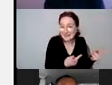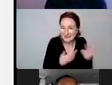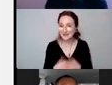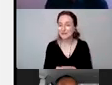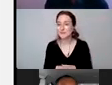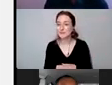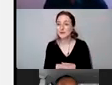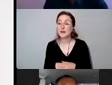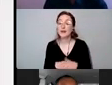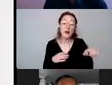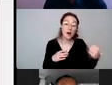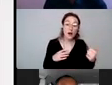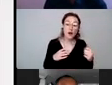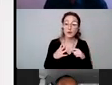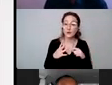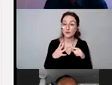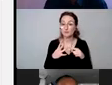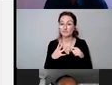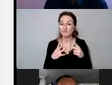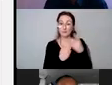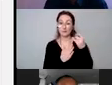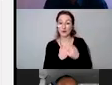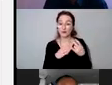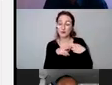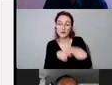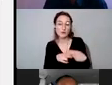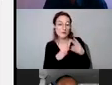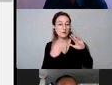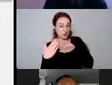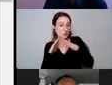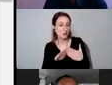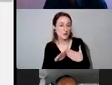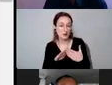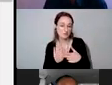And another like public platform that she created was called Community.